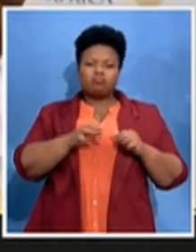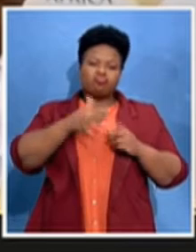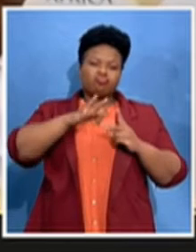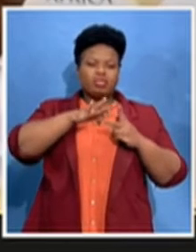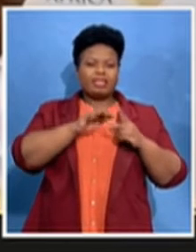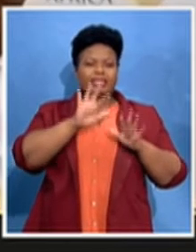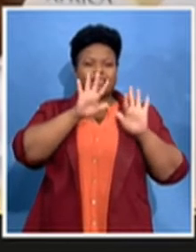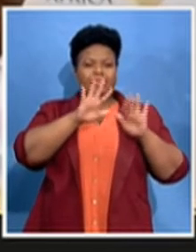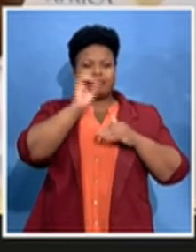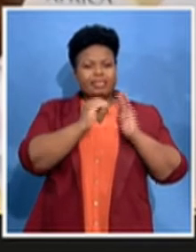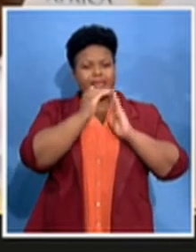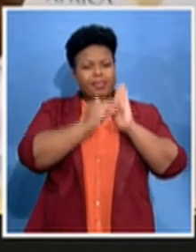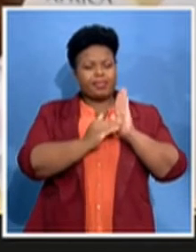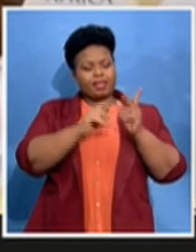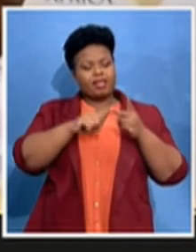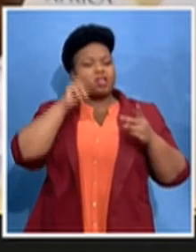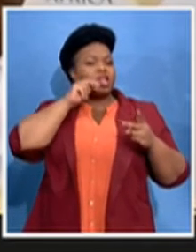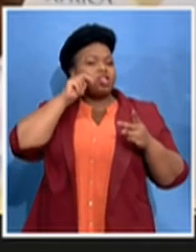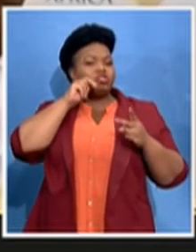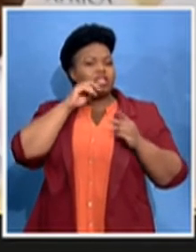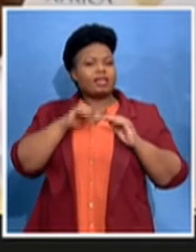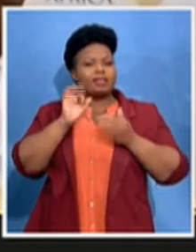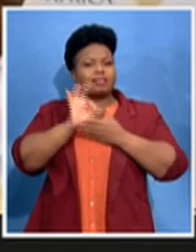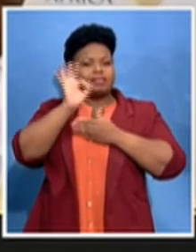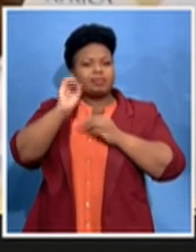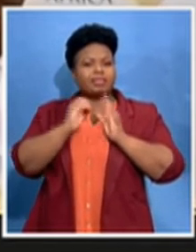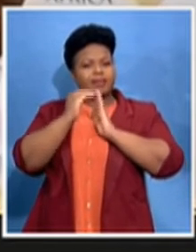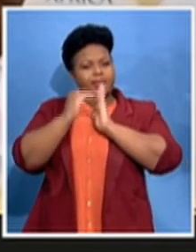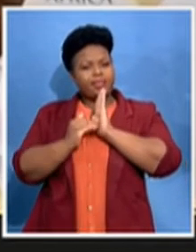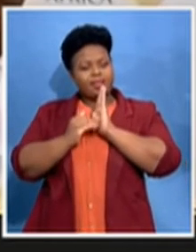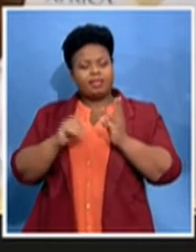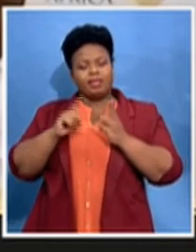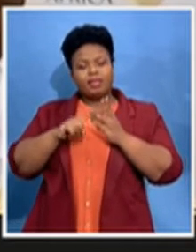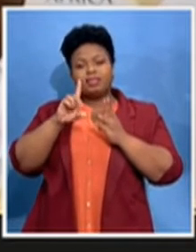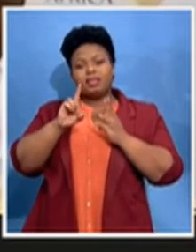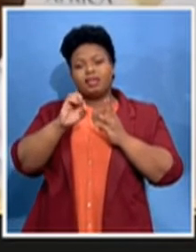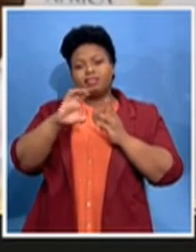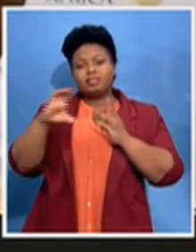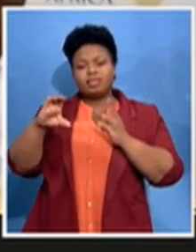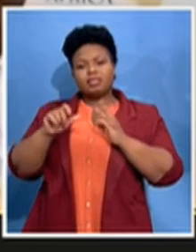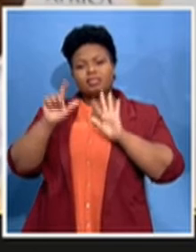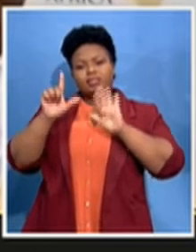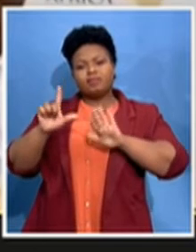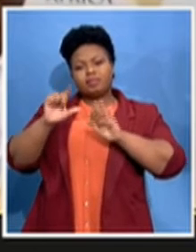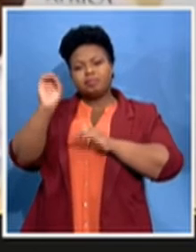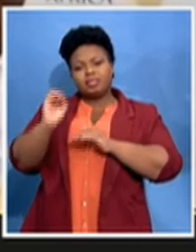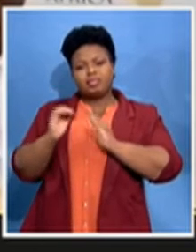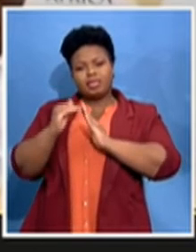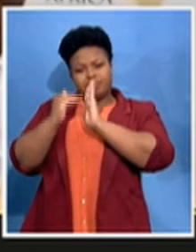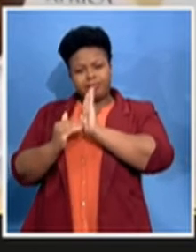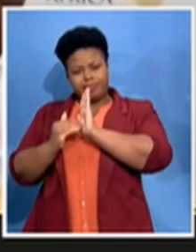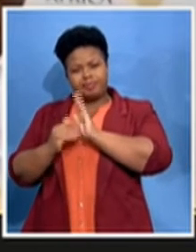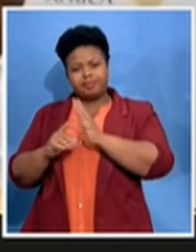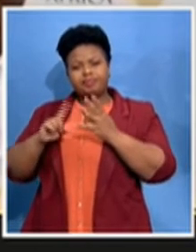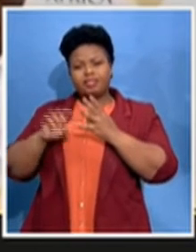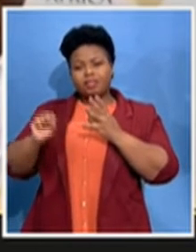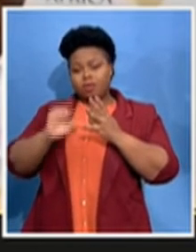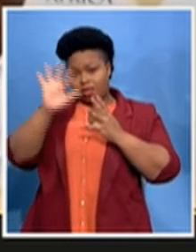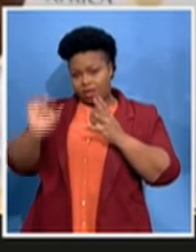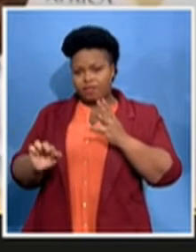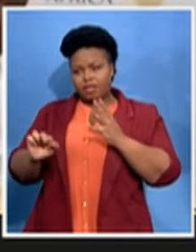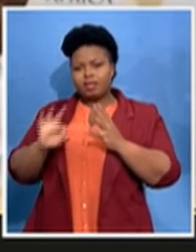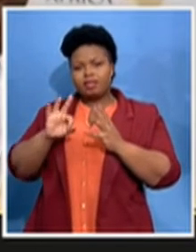decrease. DRC, 17% average decrease. South Africa, 38% average